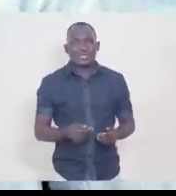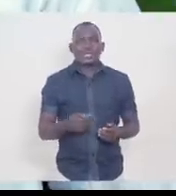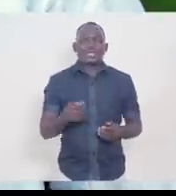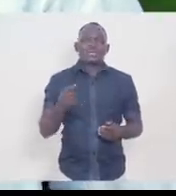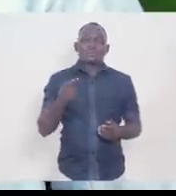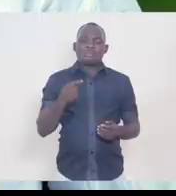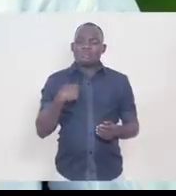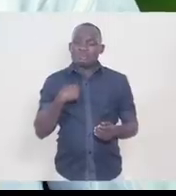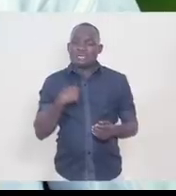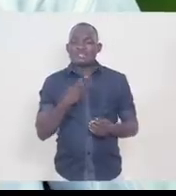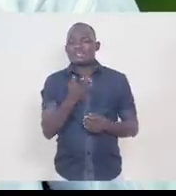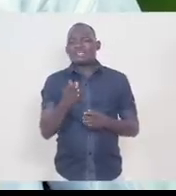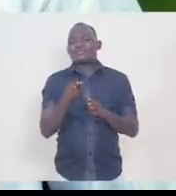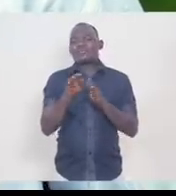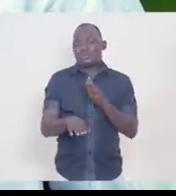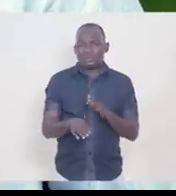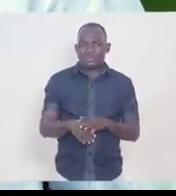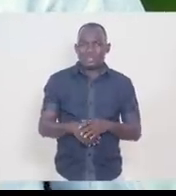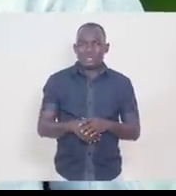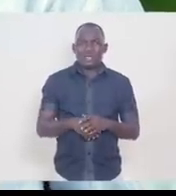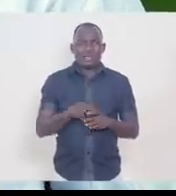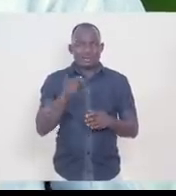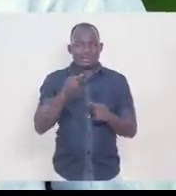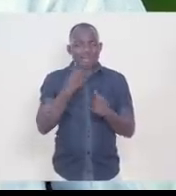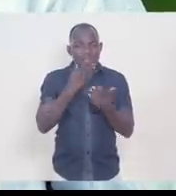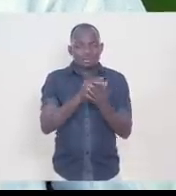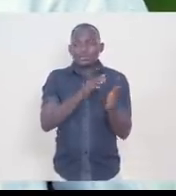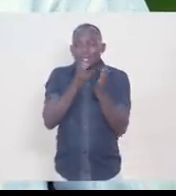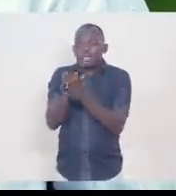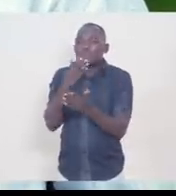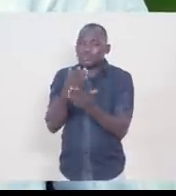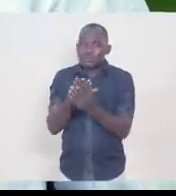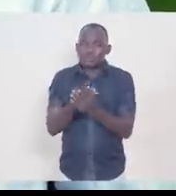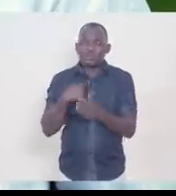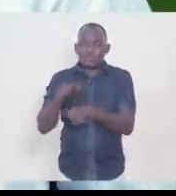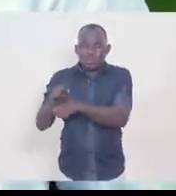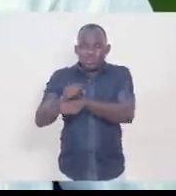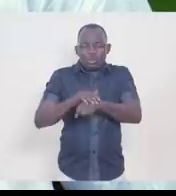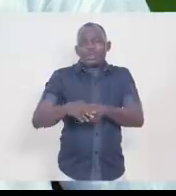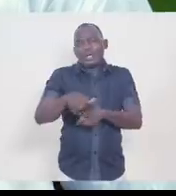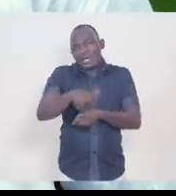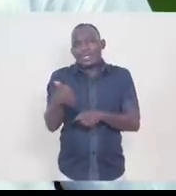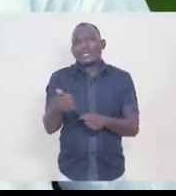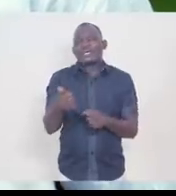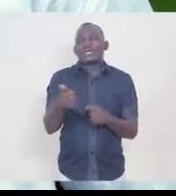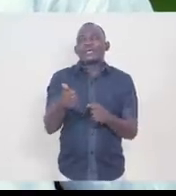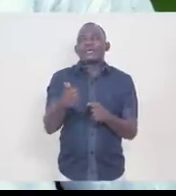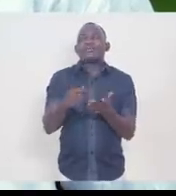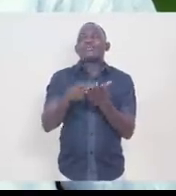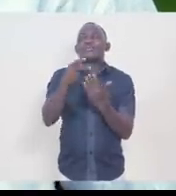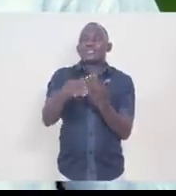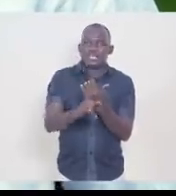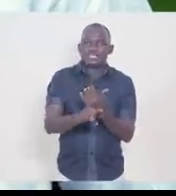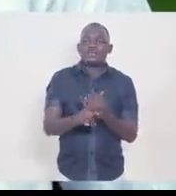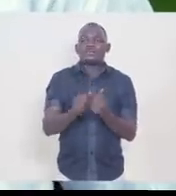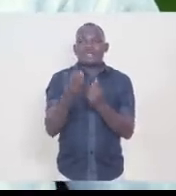out of stock these days. Okay. And guess what? It's good you asked that question. You know, I've been working on some other contract with the